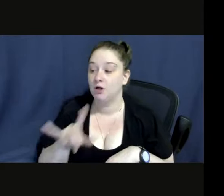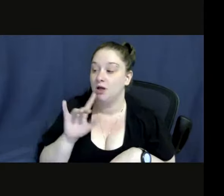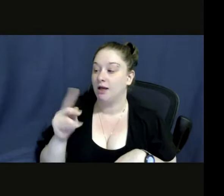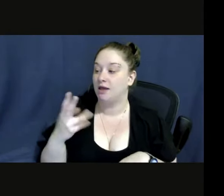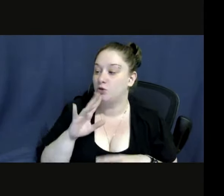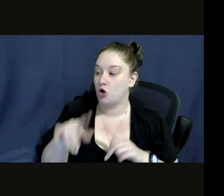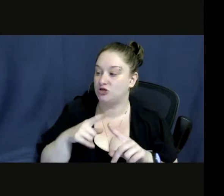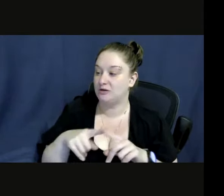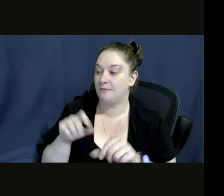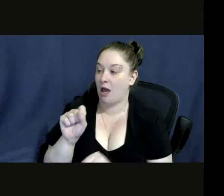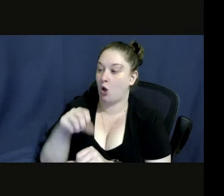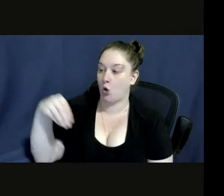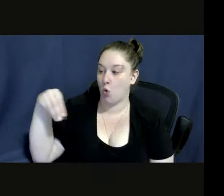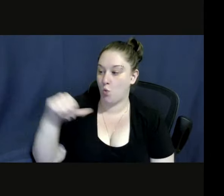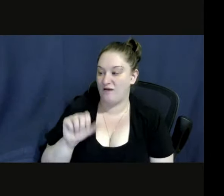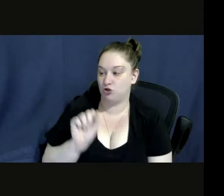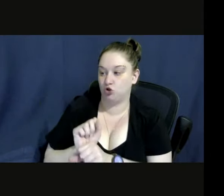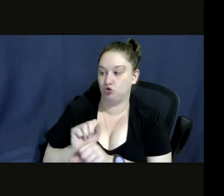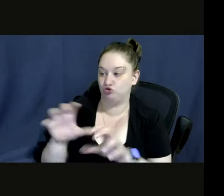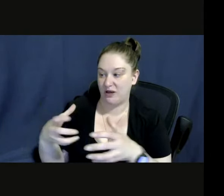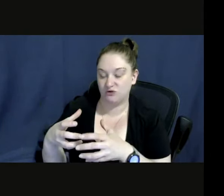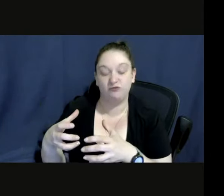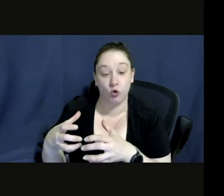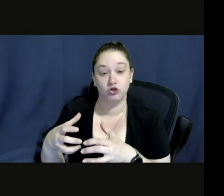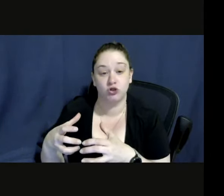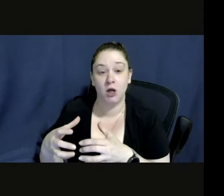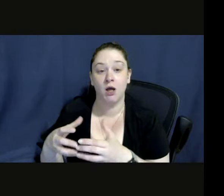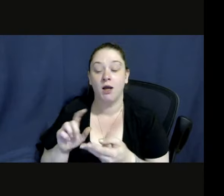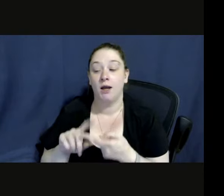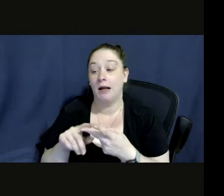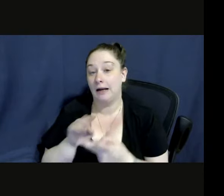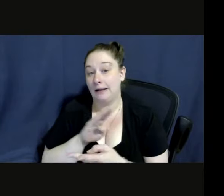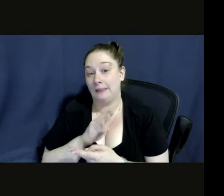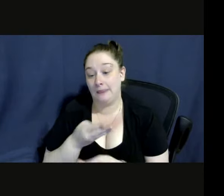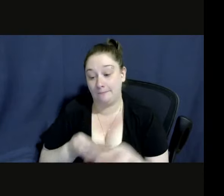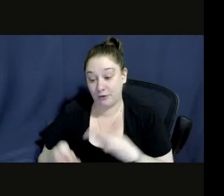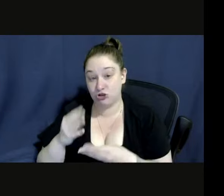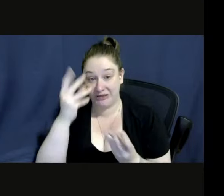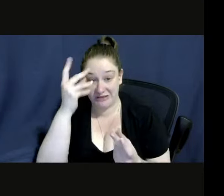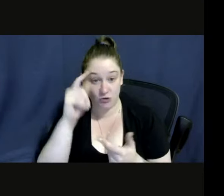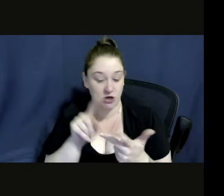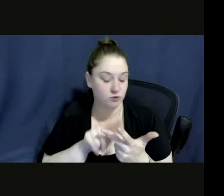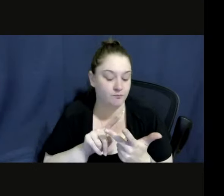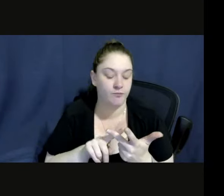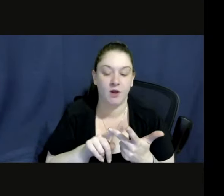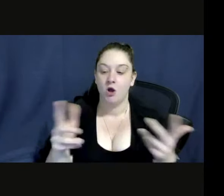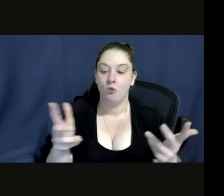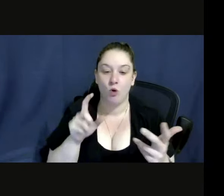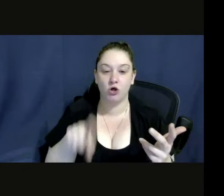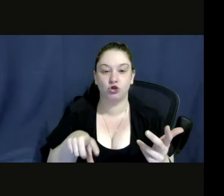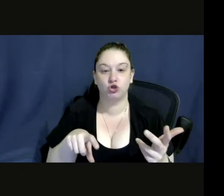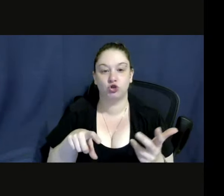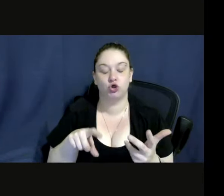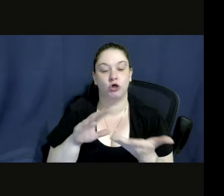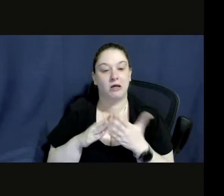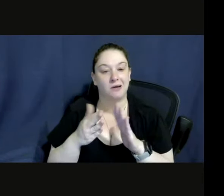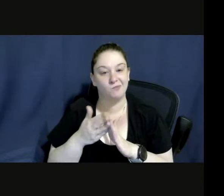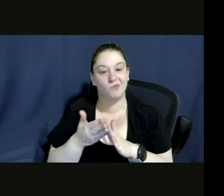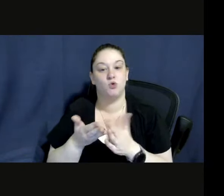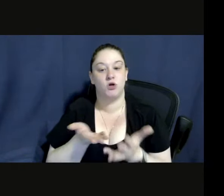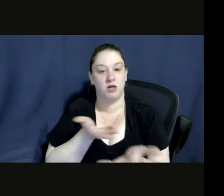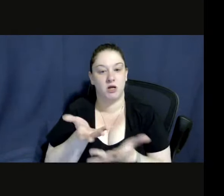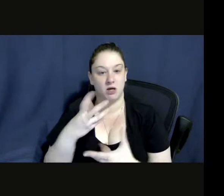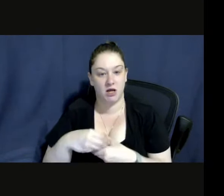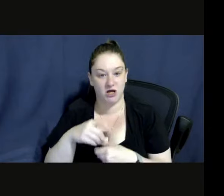force. The budget committee is also a consideration. What should community engagement look like? We've listed a few options in the staff